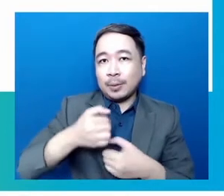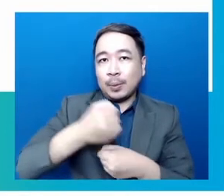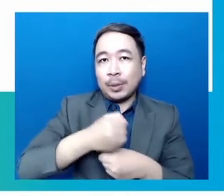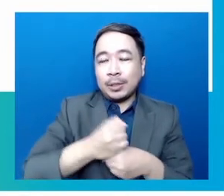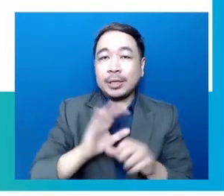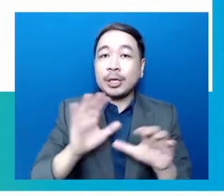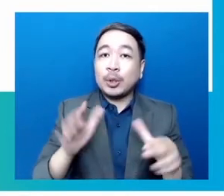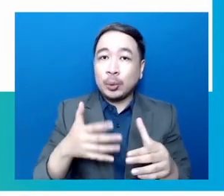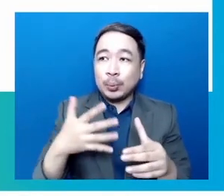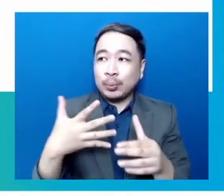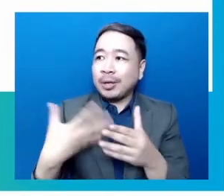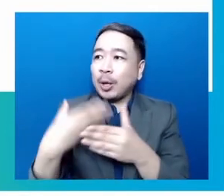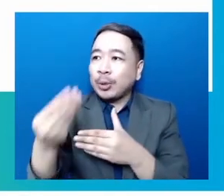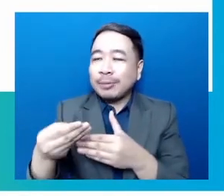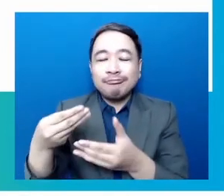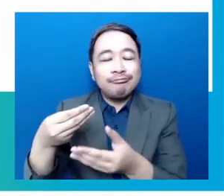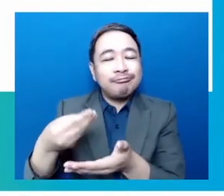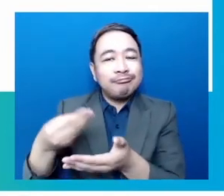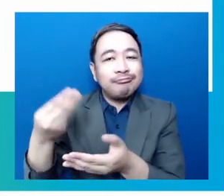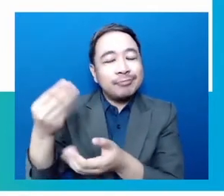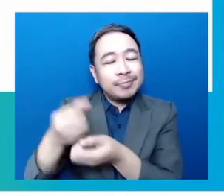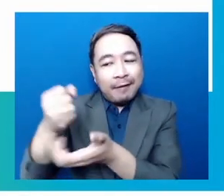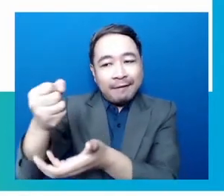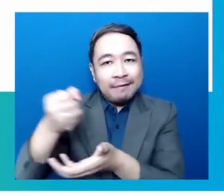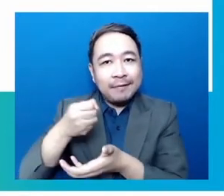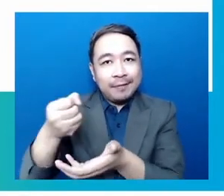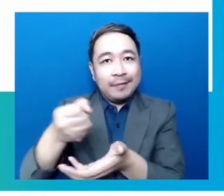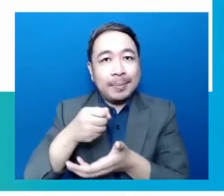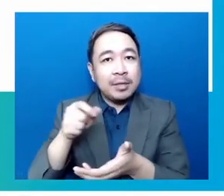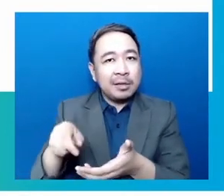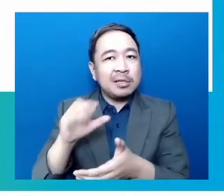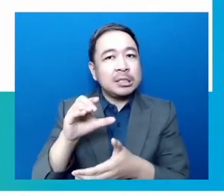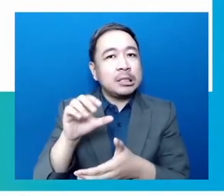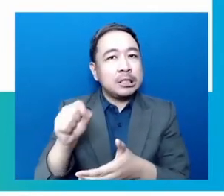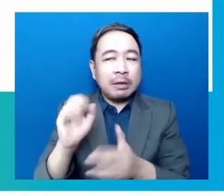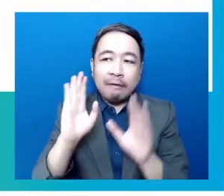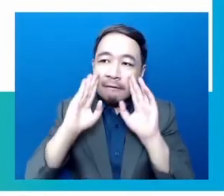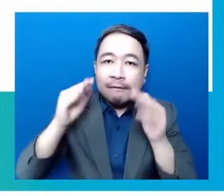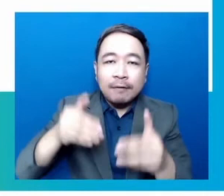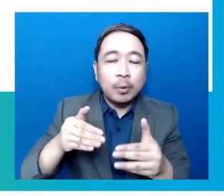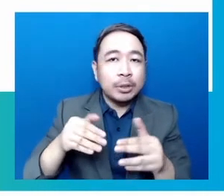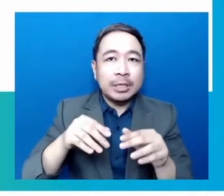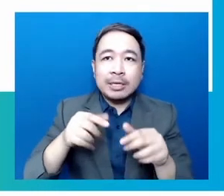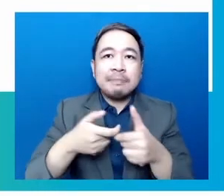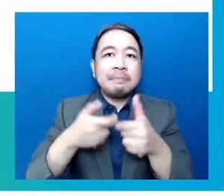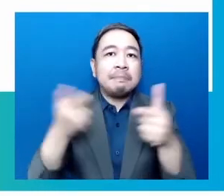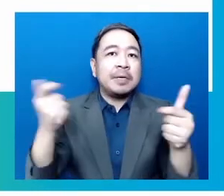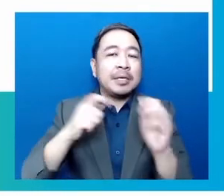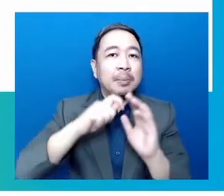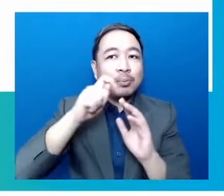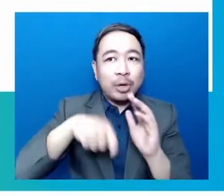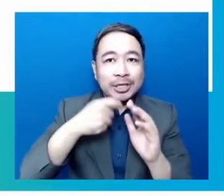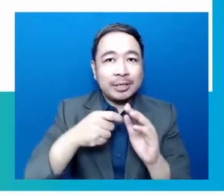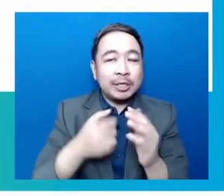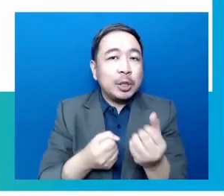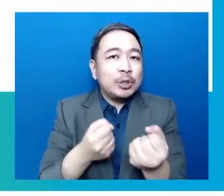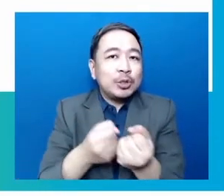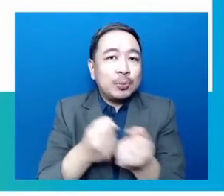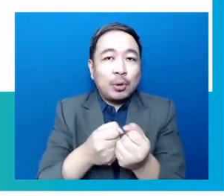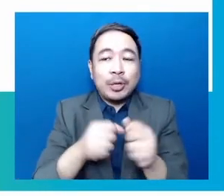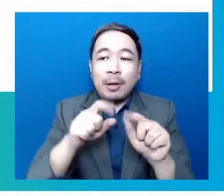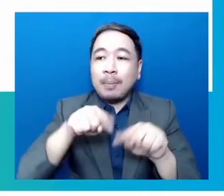Debt, a civil society platform working on the mega projects financed by bilateral and multilateral